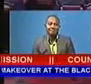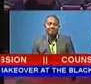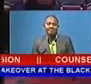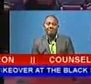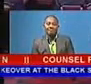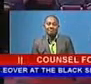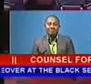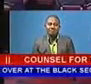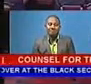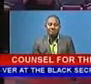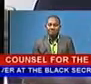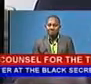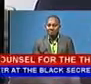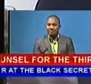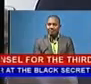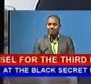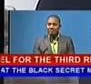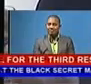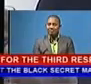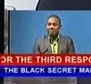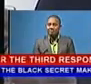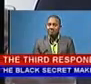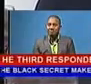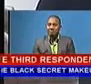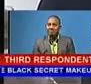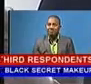The soft copy of the 704.